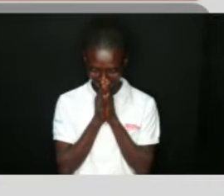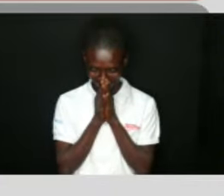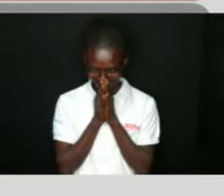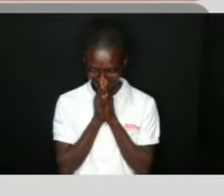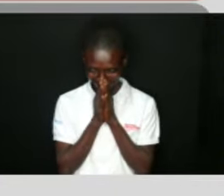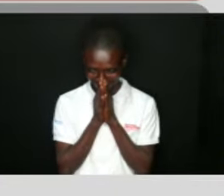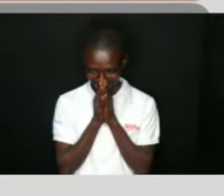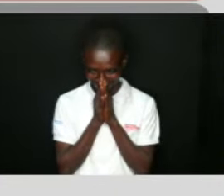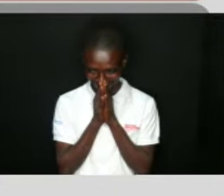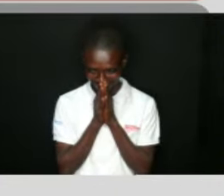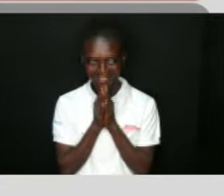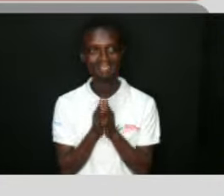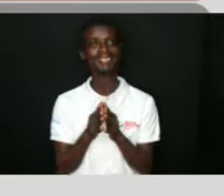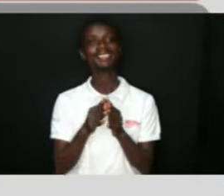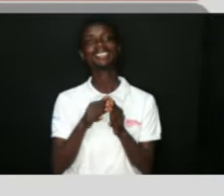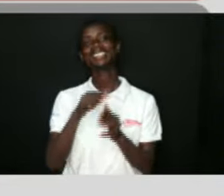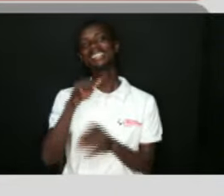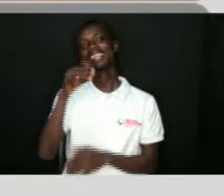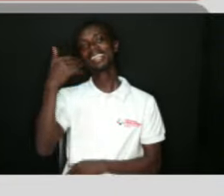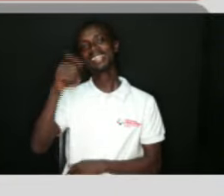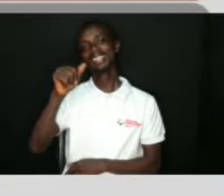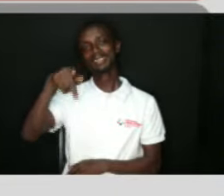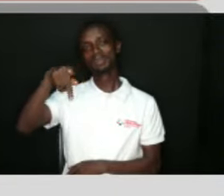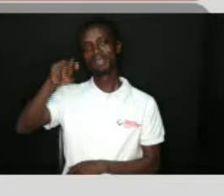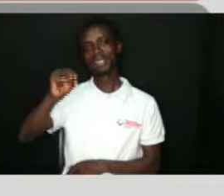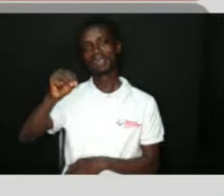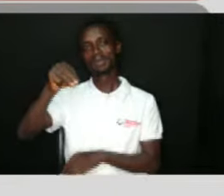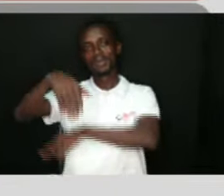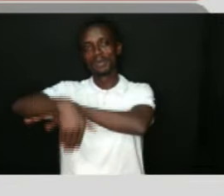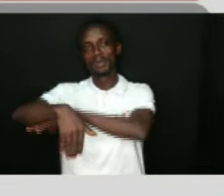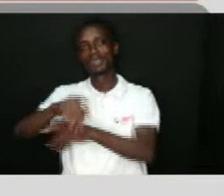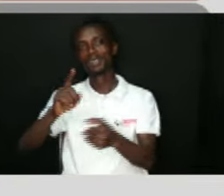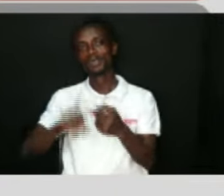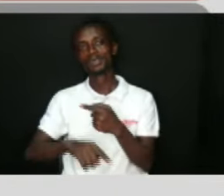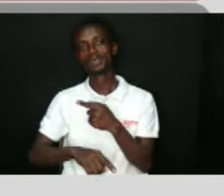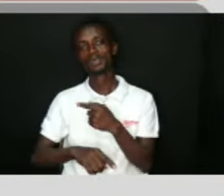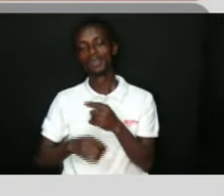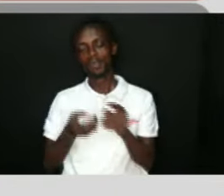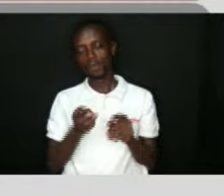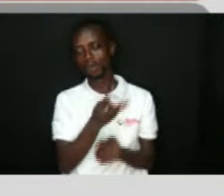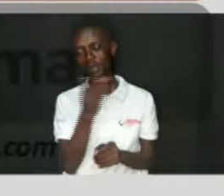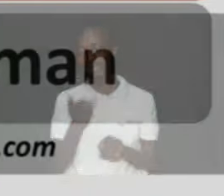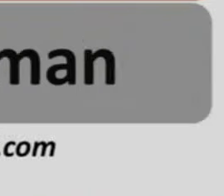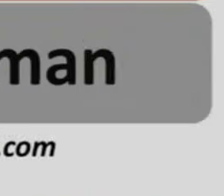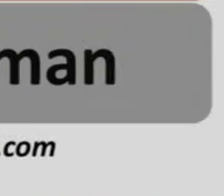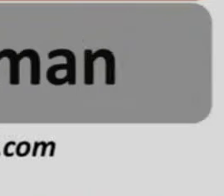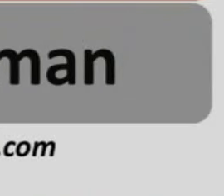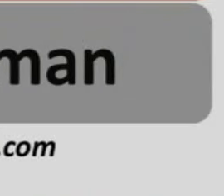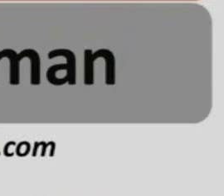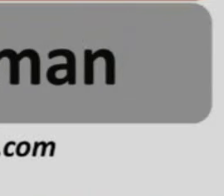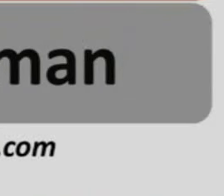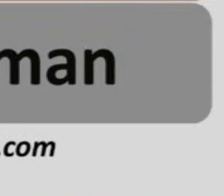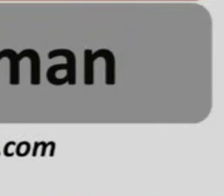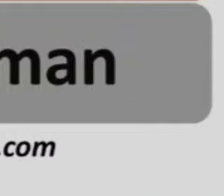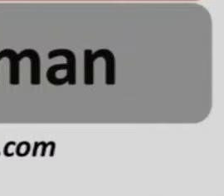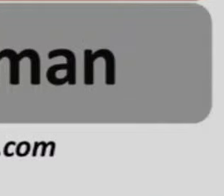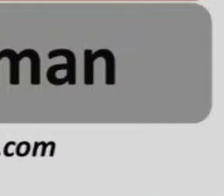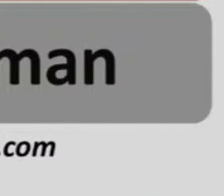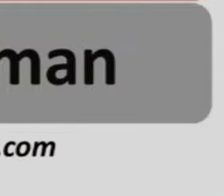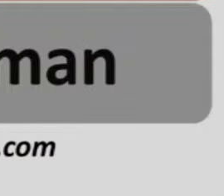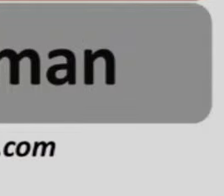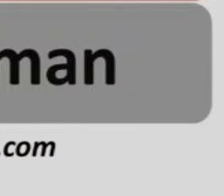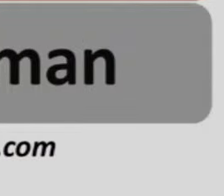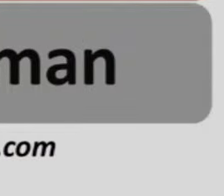it's 10 p.m. from Tuesday, Wednesday, Thursday. We are here. We